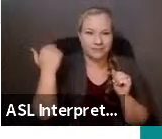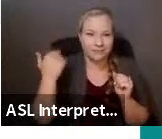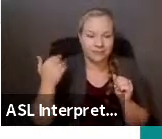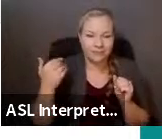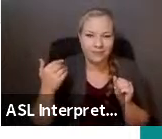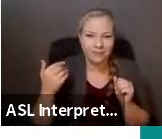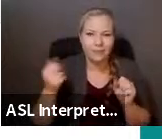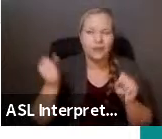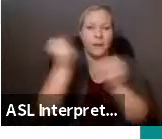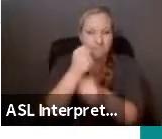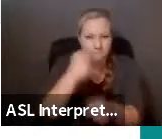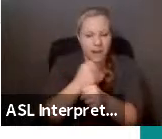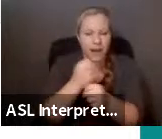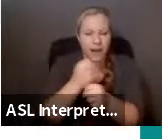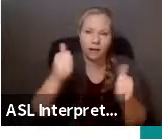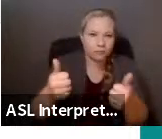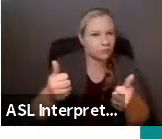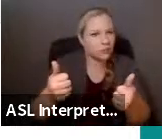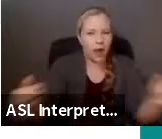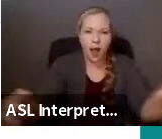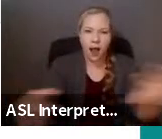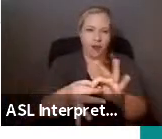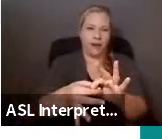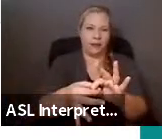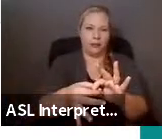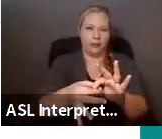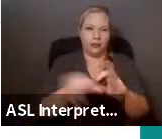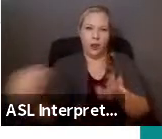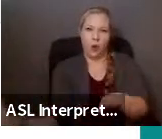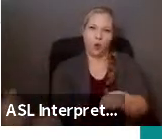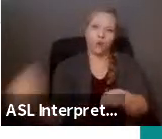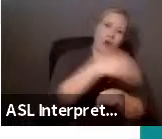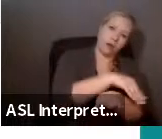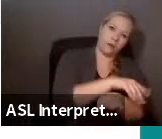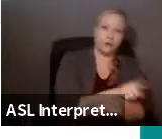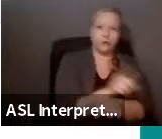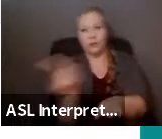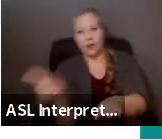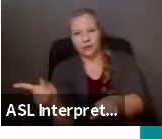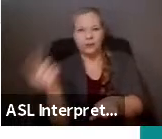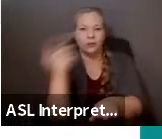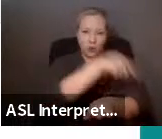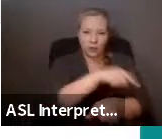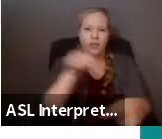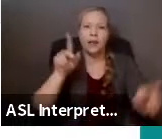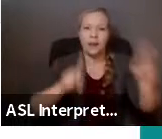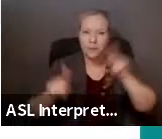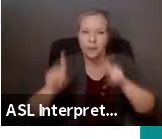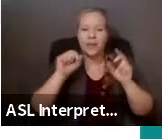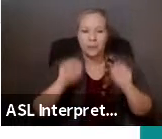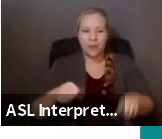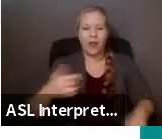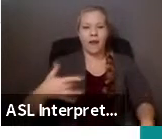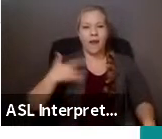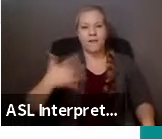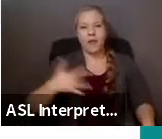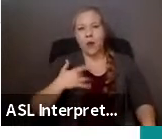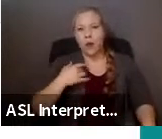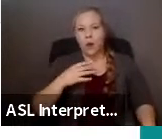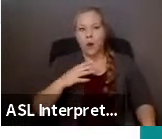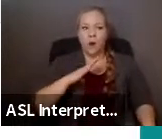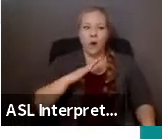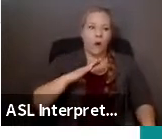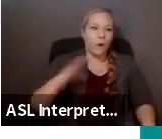connections, and in addition to helping folks access the transit, to